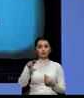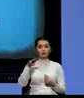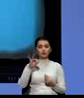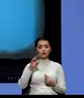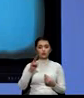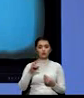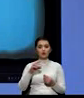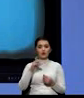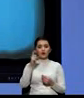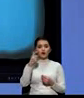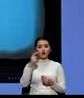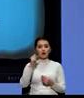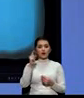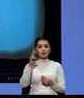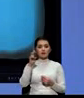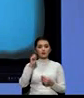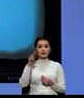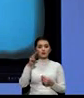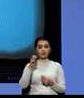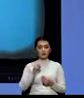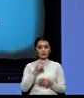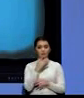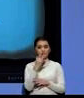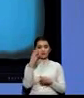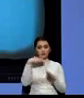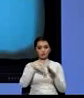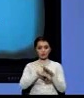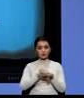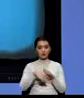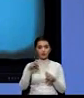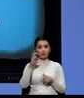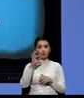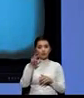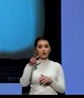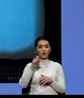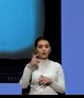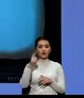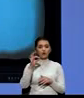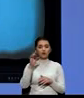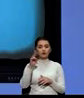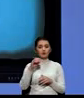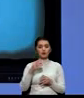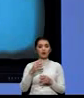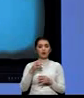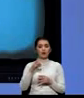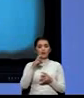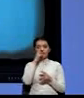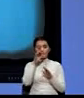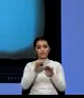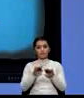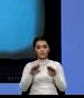Mahmud G'aznada Ming Chinor bog'idagi qasrining boloxonasida vazirlar,